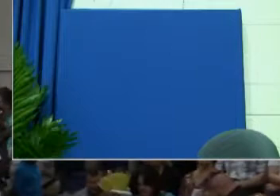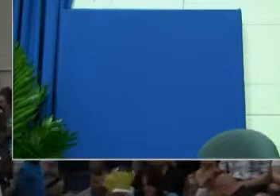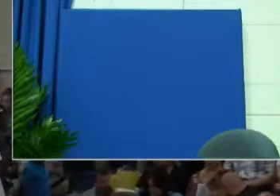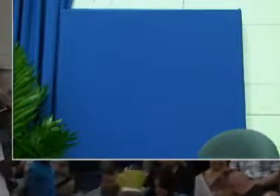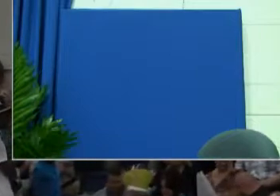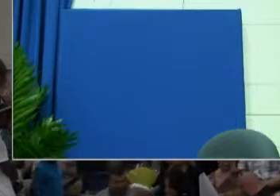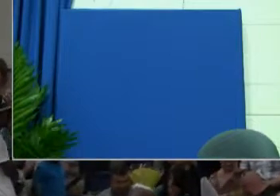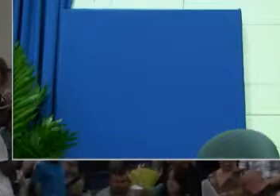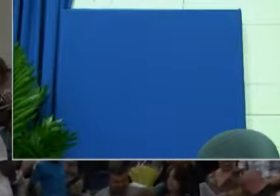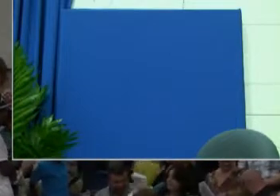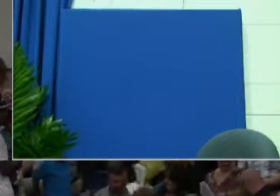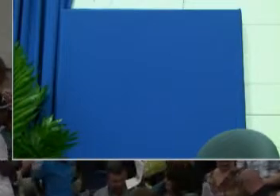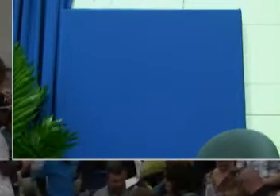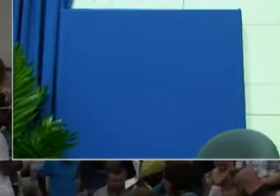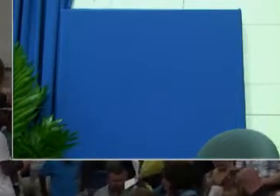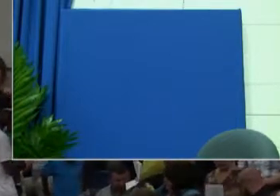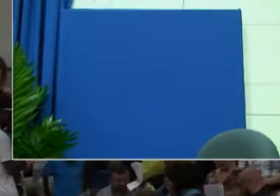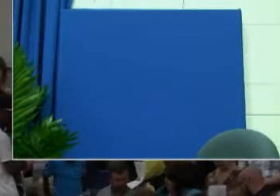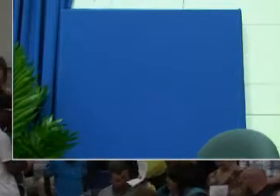You're right behind it.